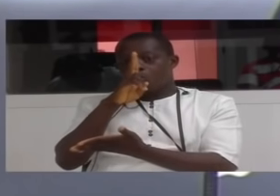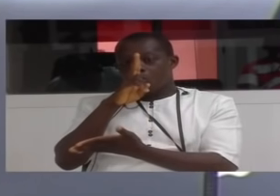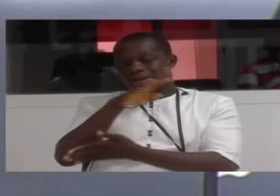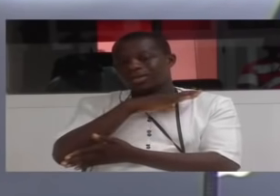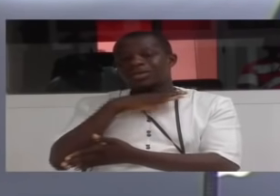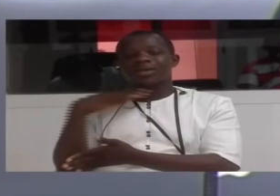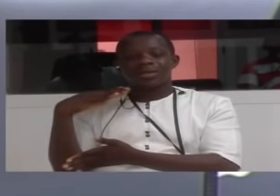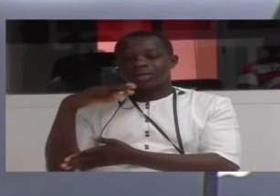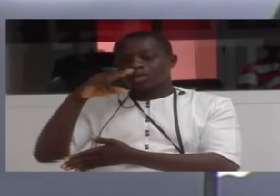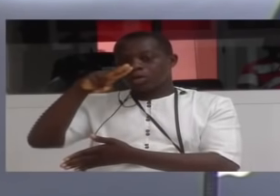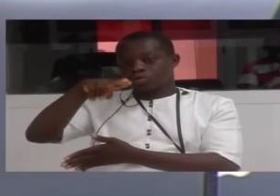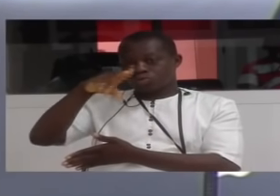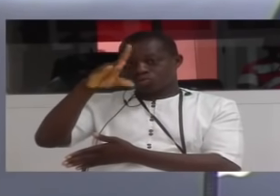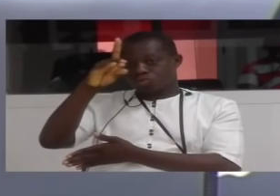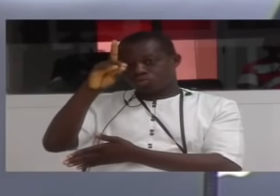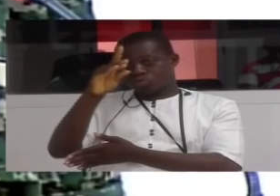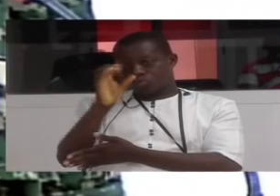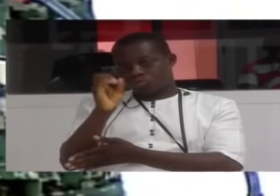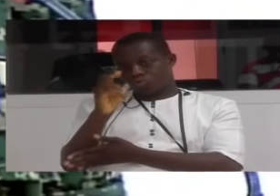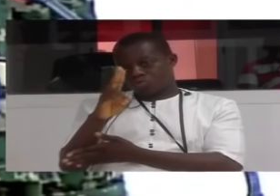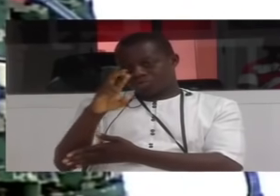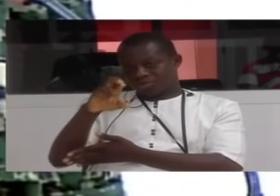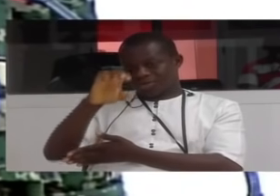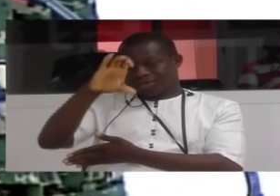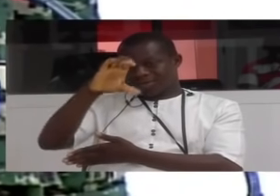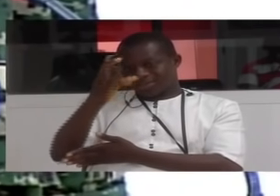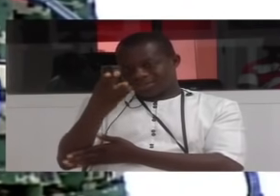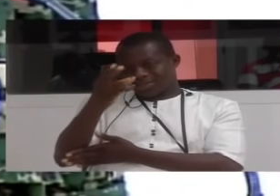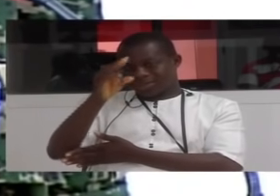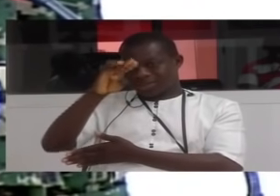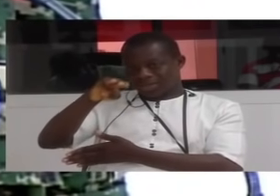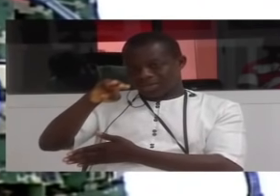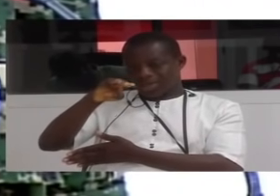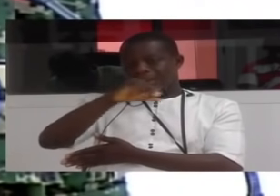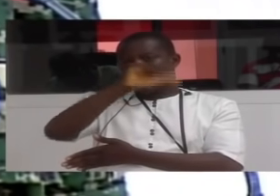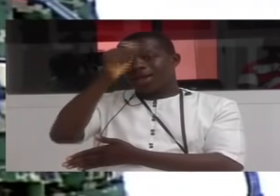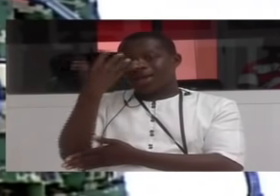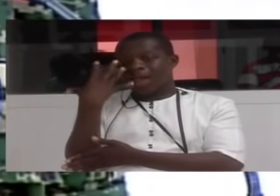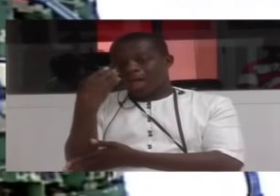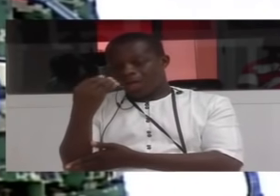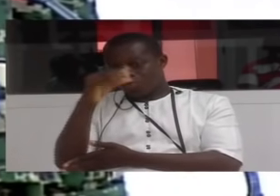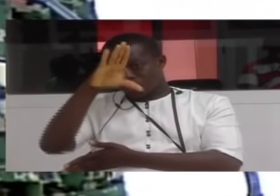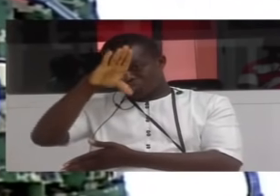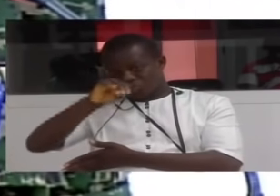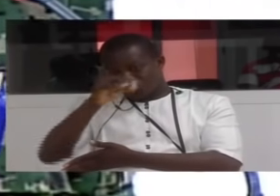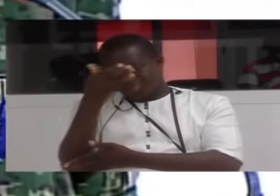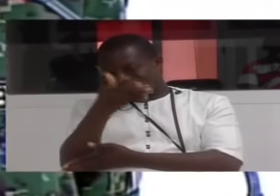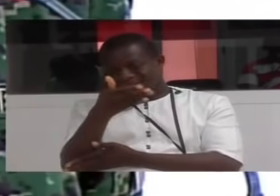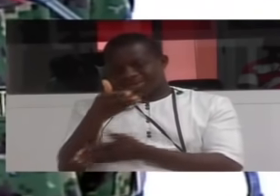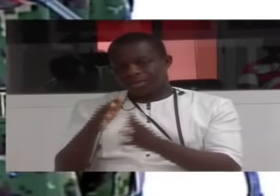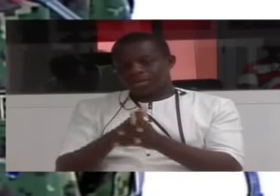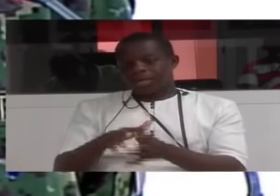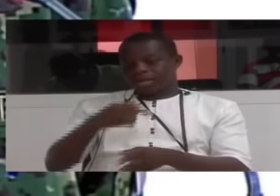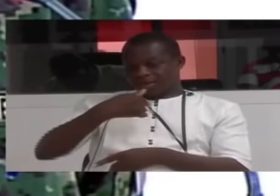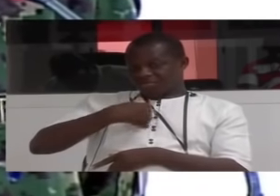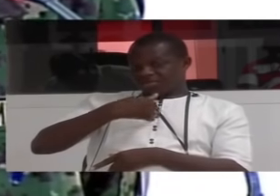Ndour Cham and how it was done. Wañu kan ci yeen mo reey Ndour Cham te naka la ko reeyé? Man